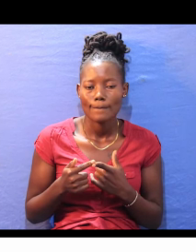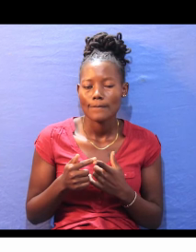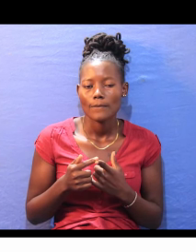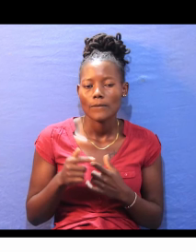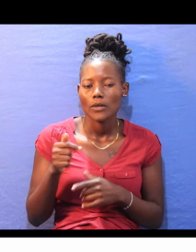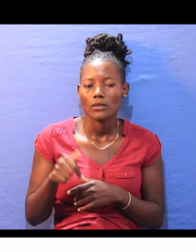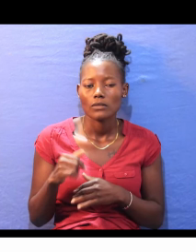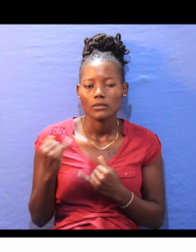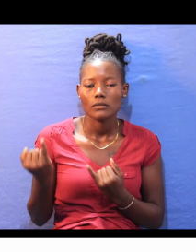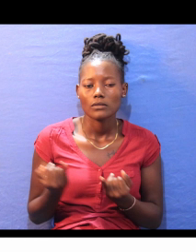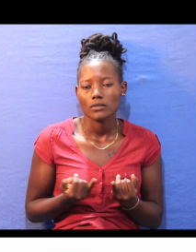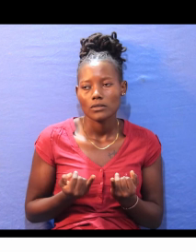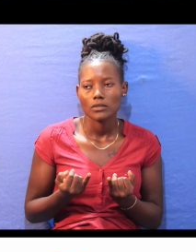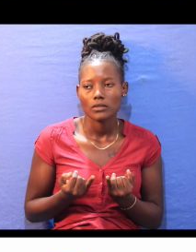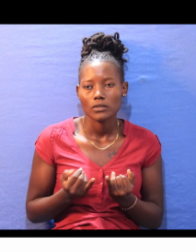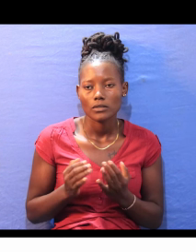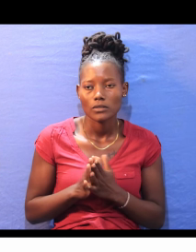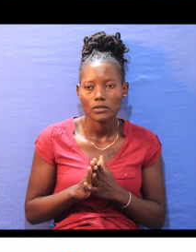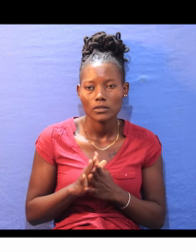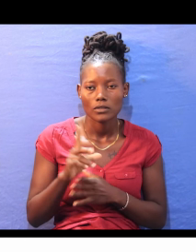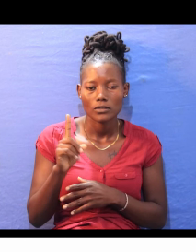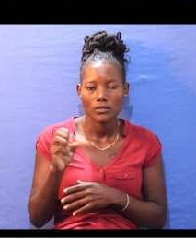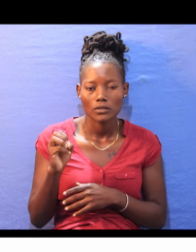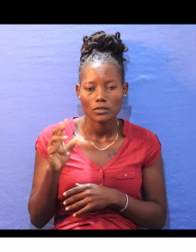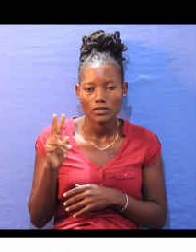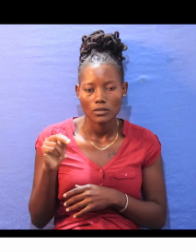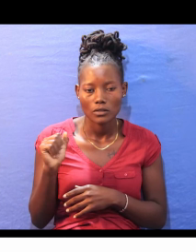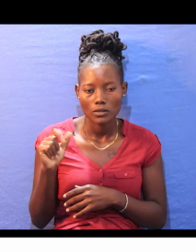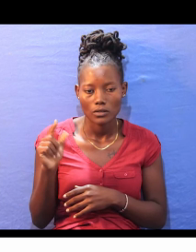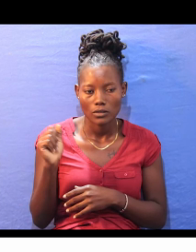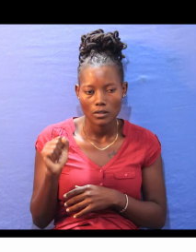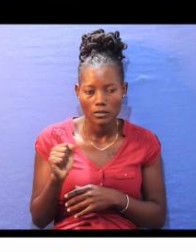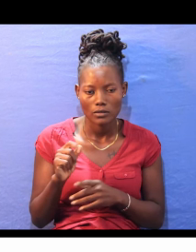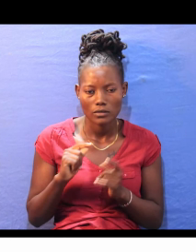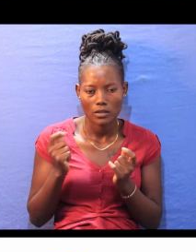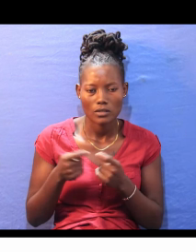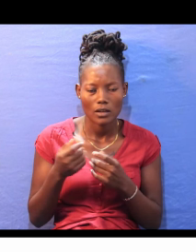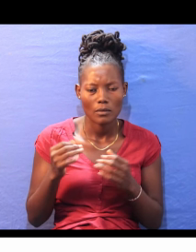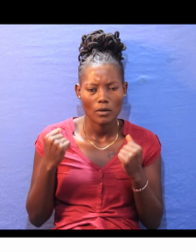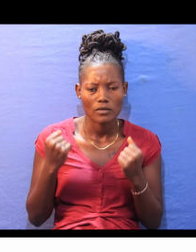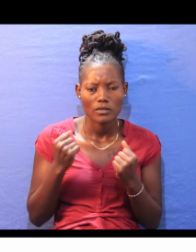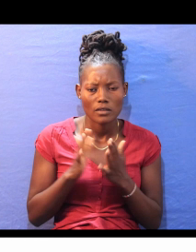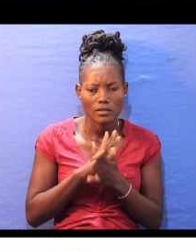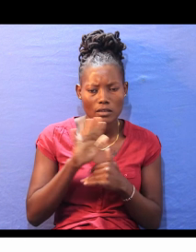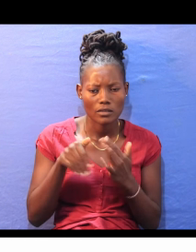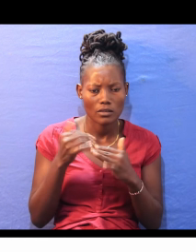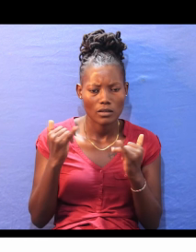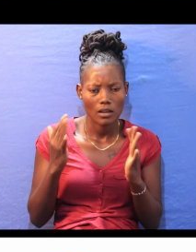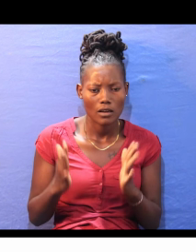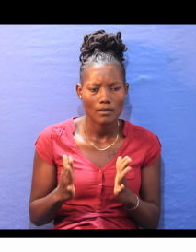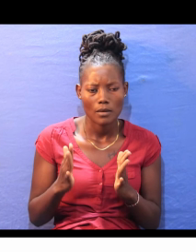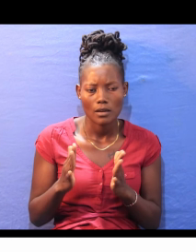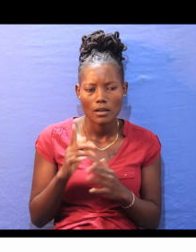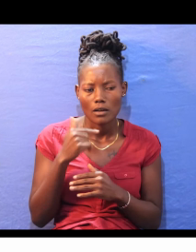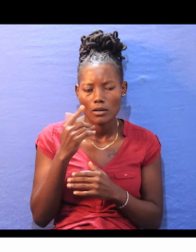where we'll introduce endurance. And endurance is a type of strength. And all our athletes need endurance and